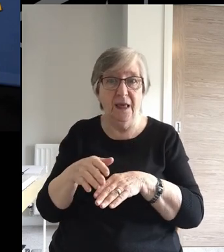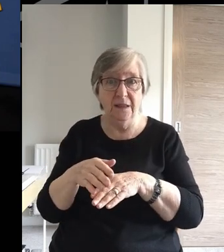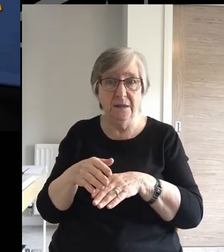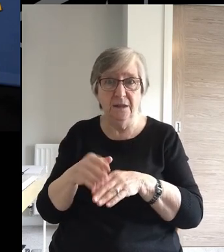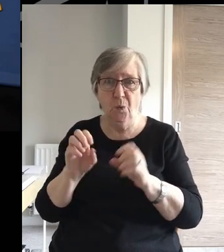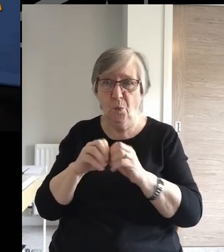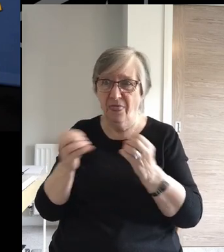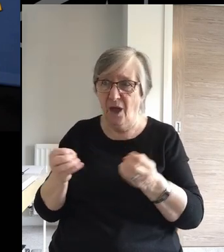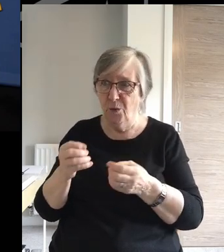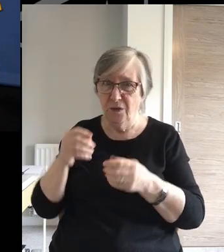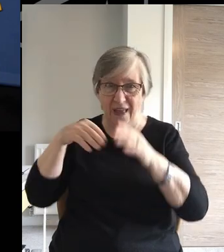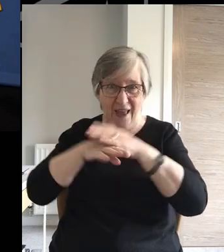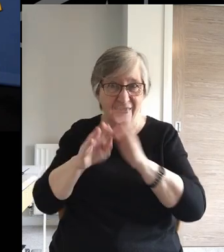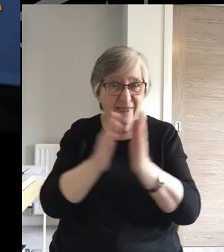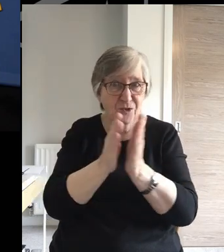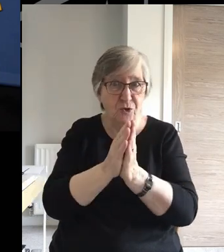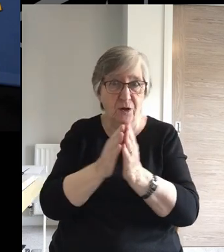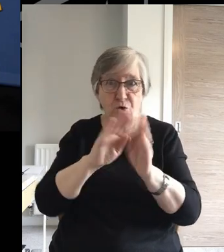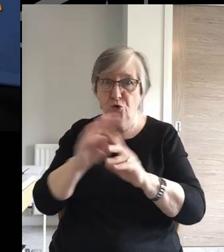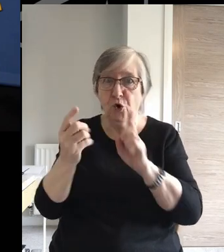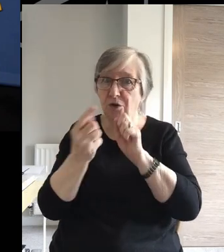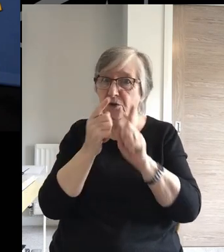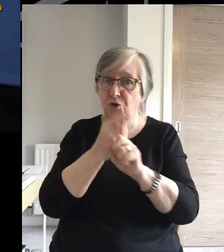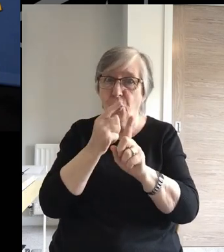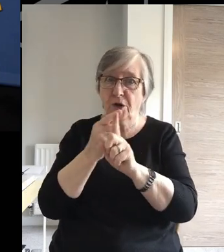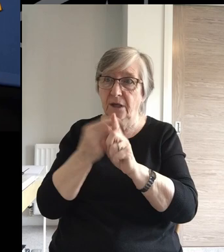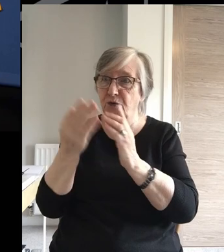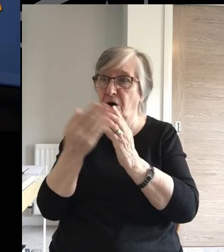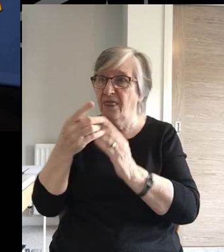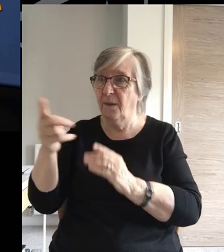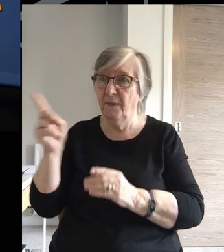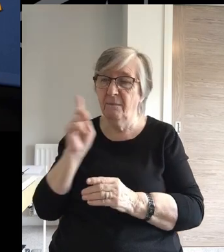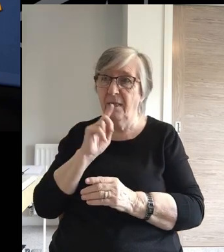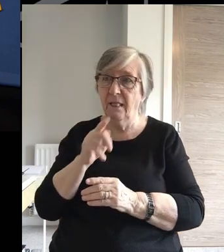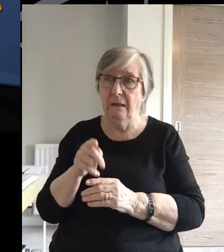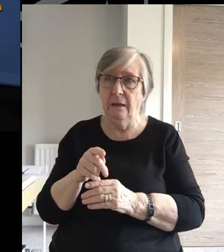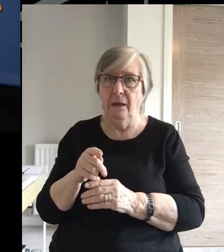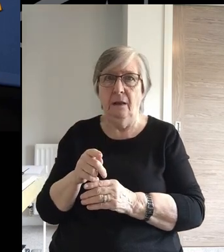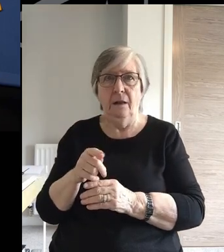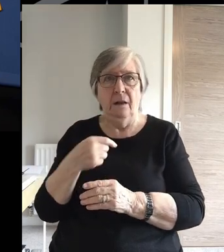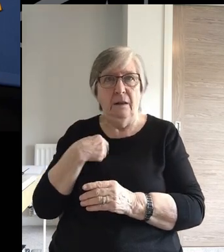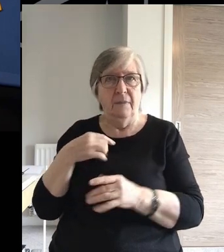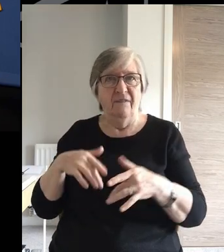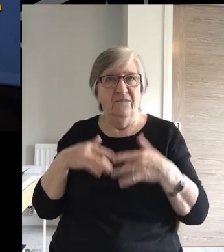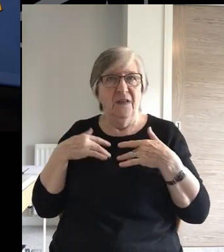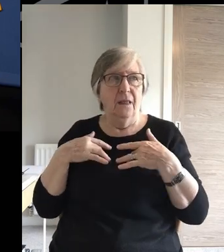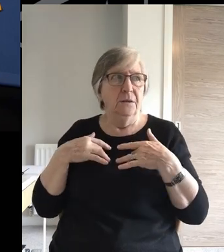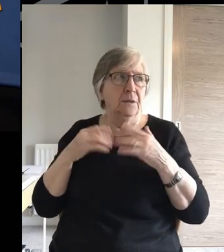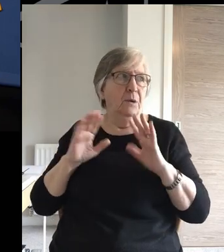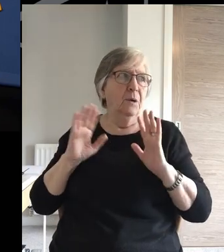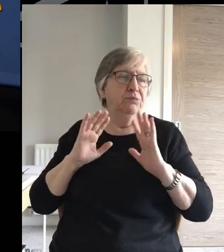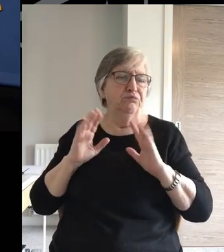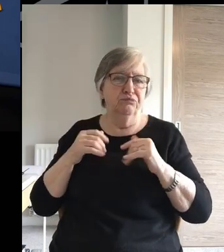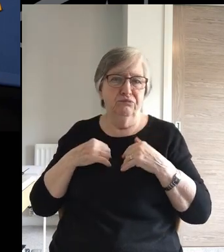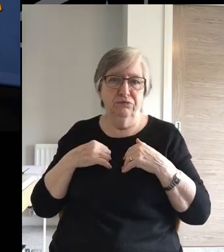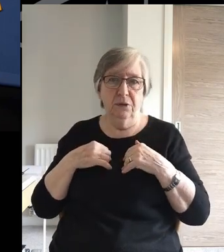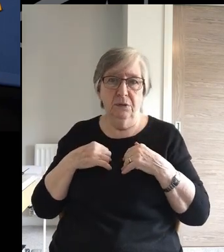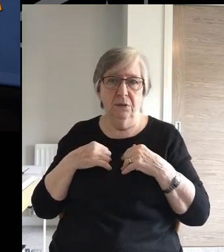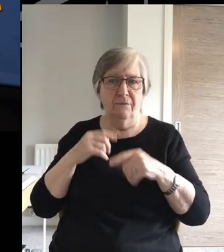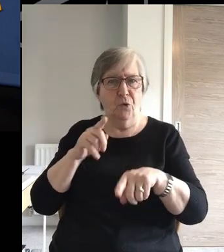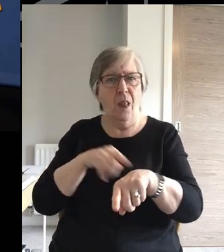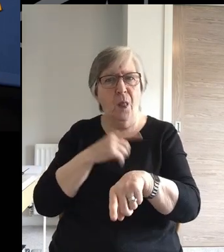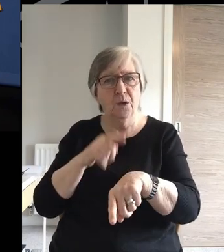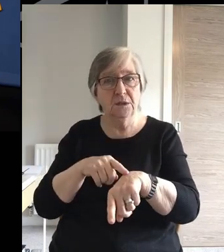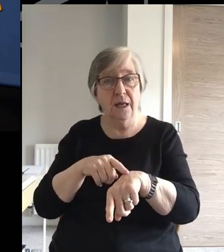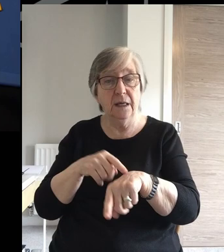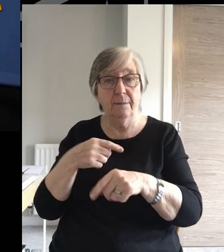there or without actually speaking to anybody is to underestimate the feelings that I had. For quite a